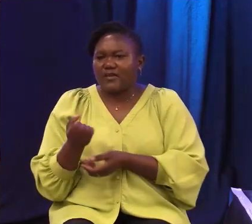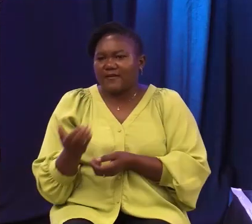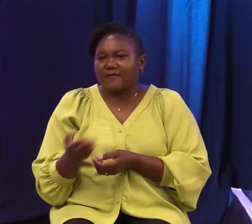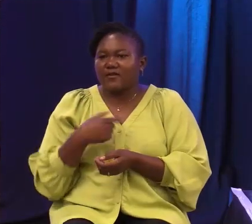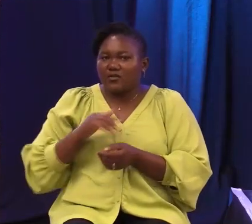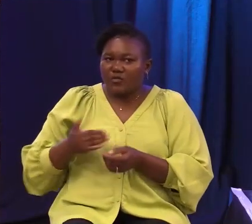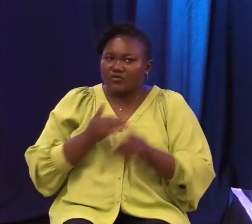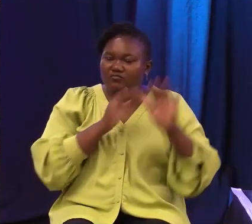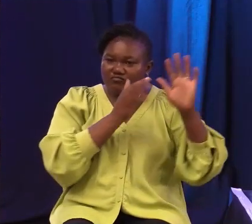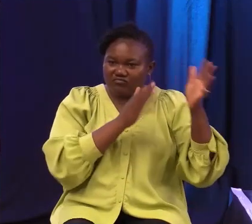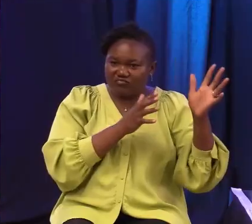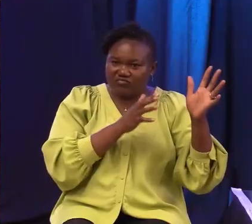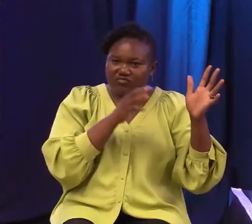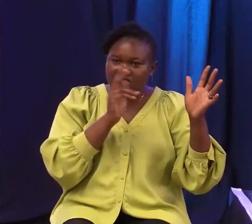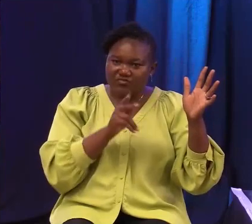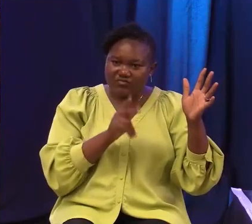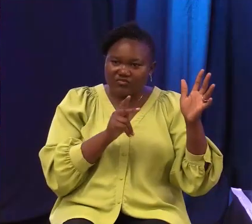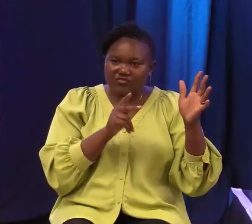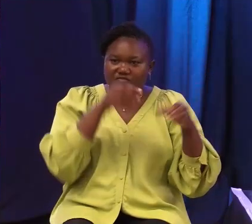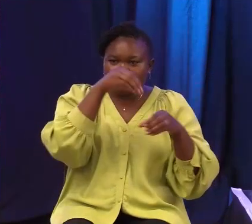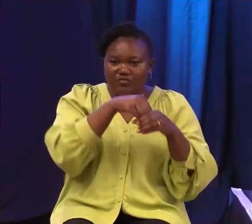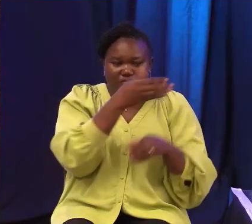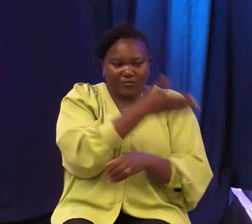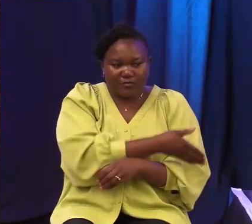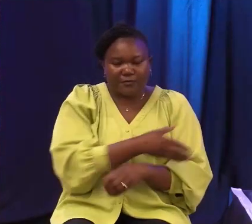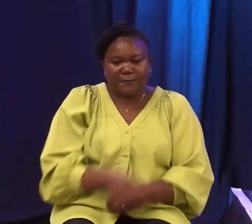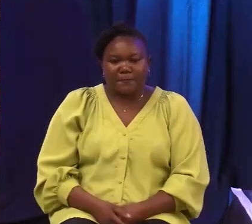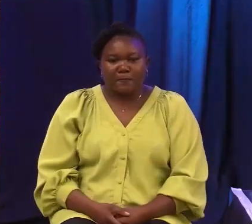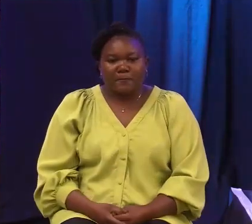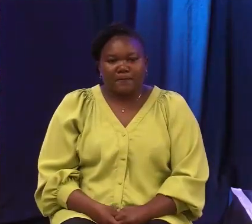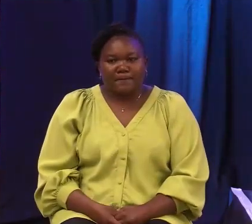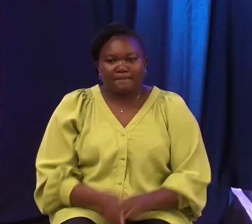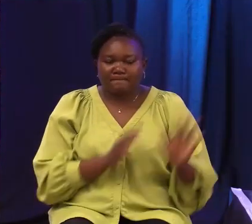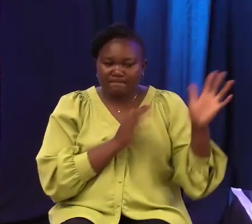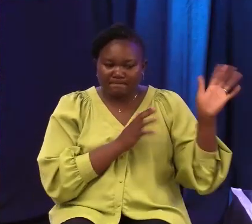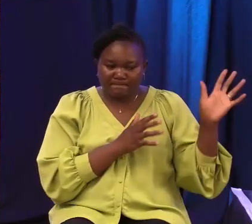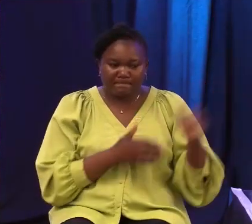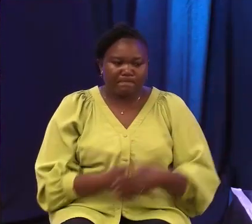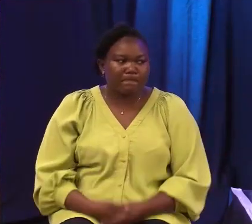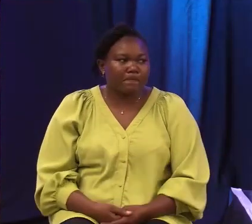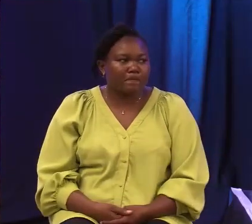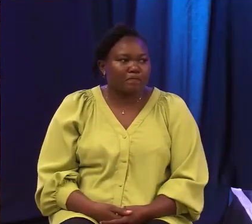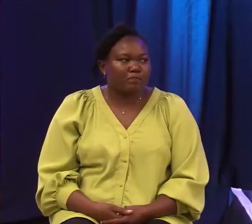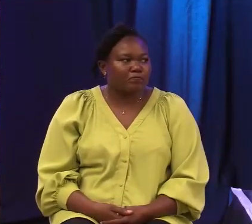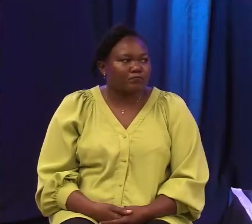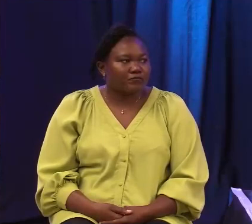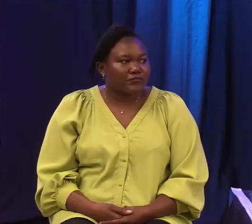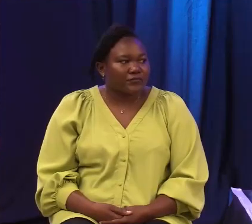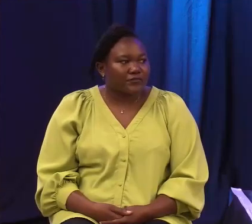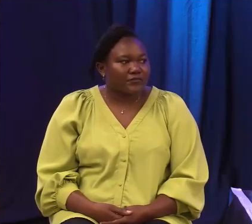a hand of applause to Hilya in her presence and the absence of all the participants.